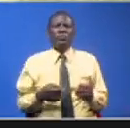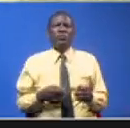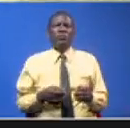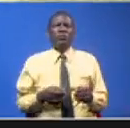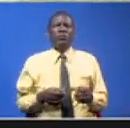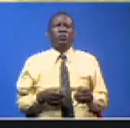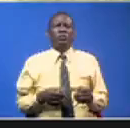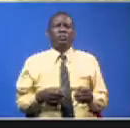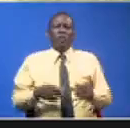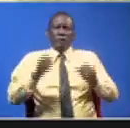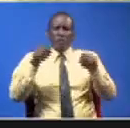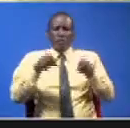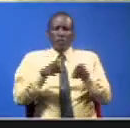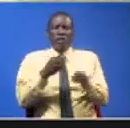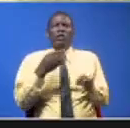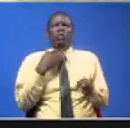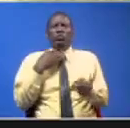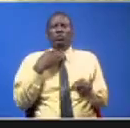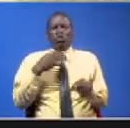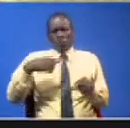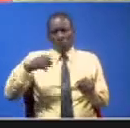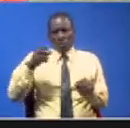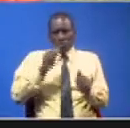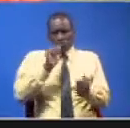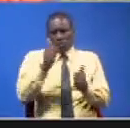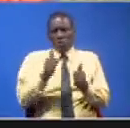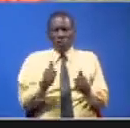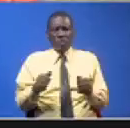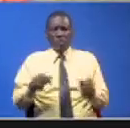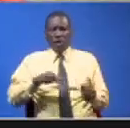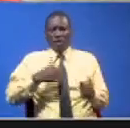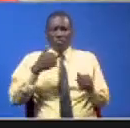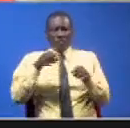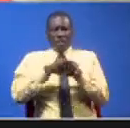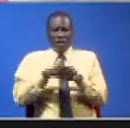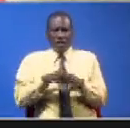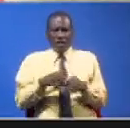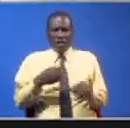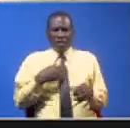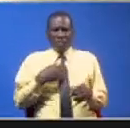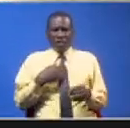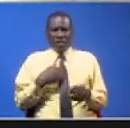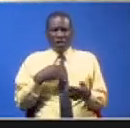Even as much as they won today's game, I feel like we had it in us to go all the way.